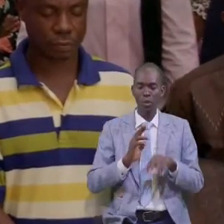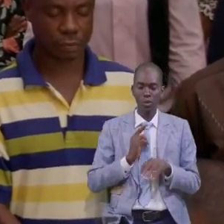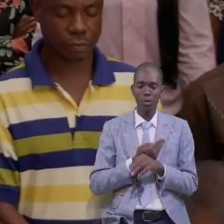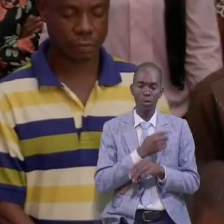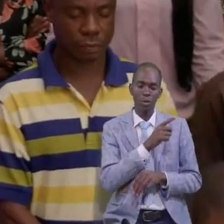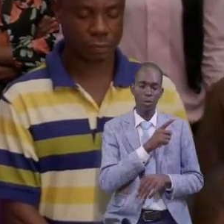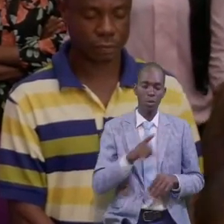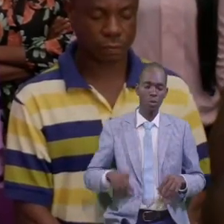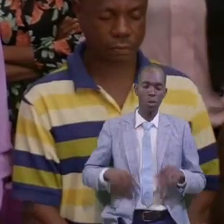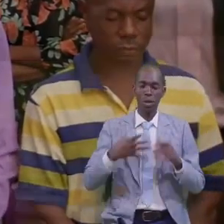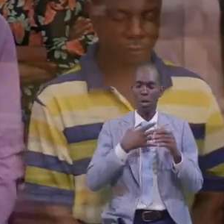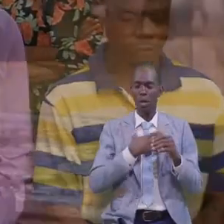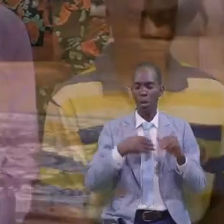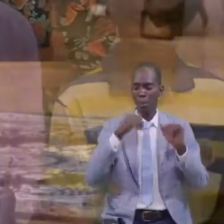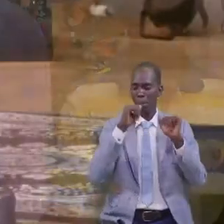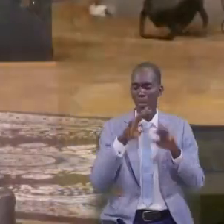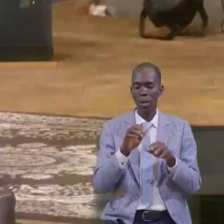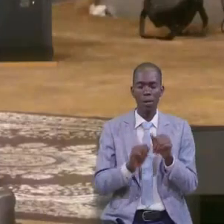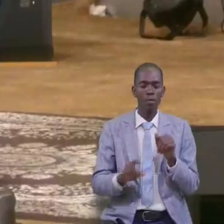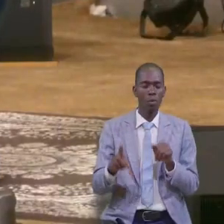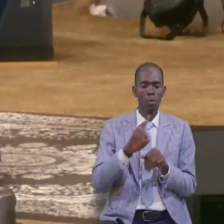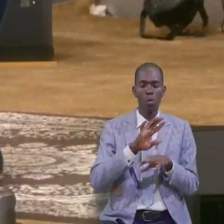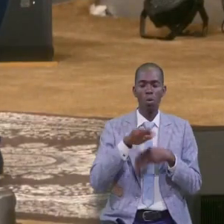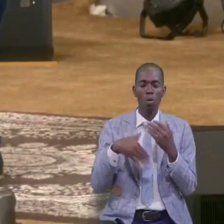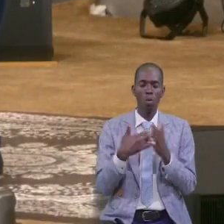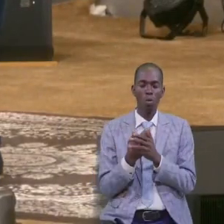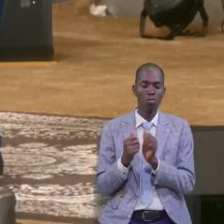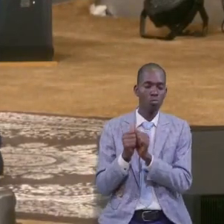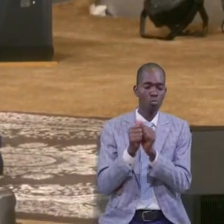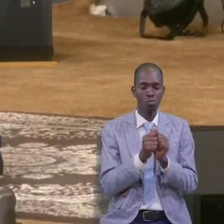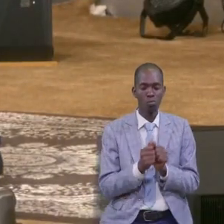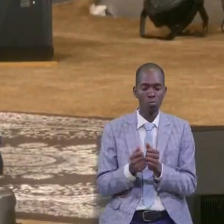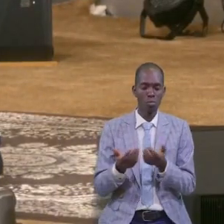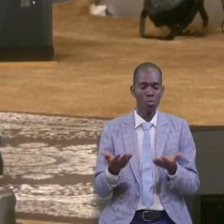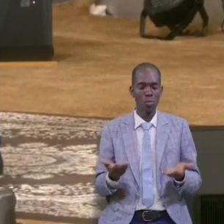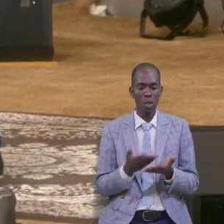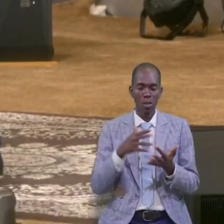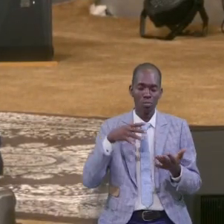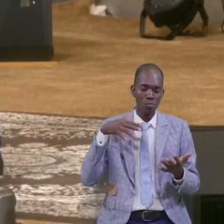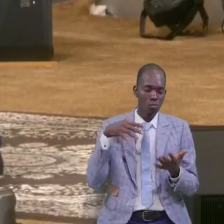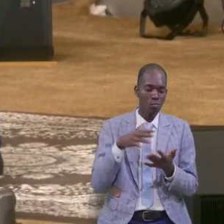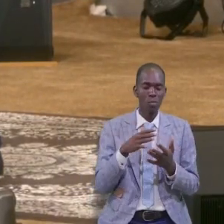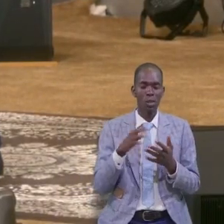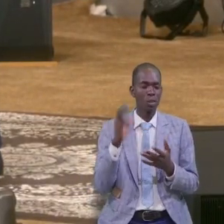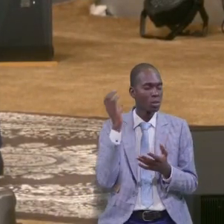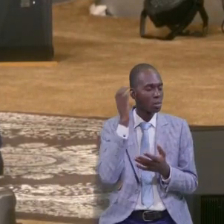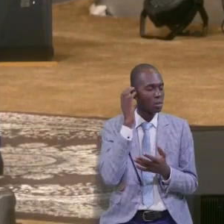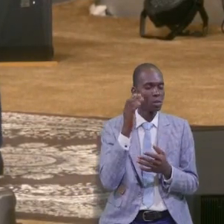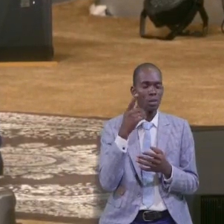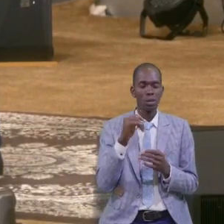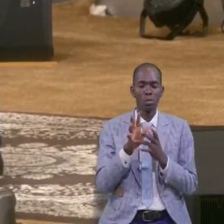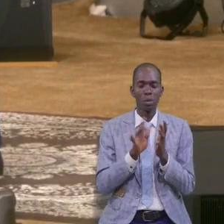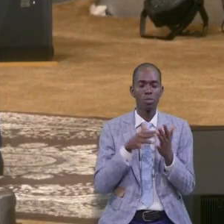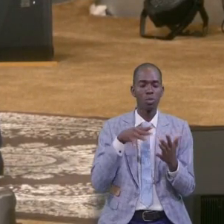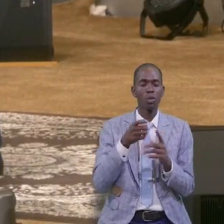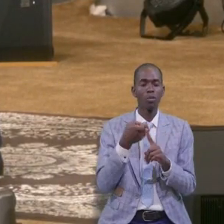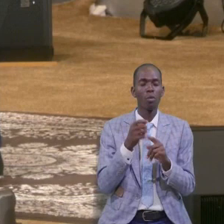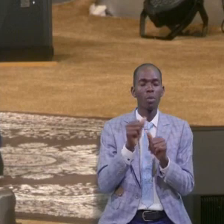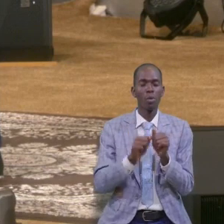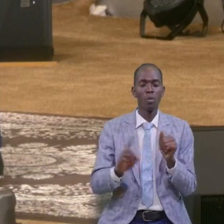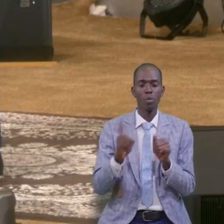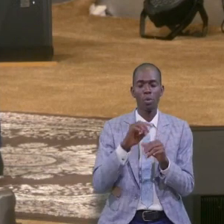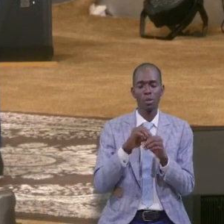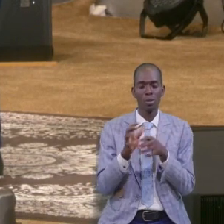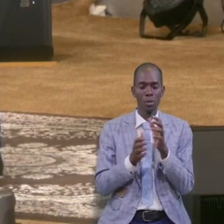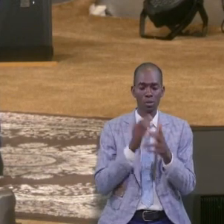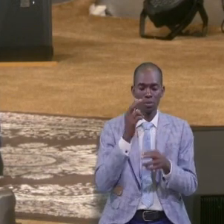Lord, and bless everyone gathered together, listening to the Bible study everywhere with us in Jesus'